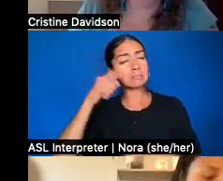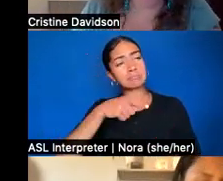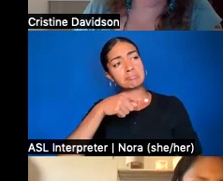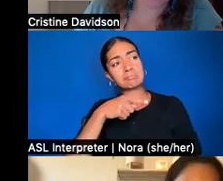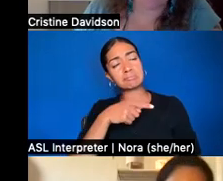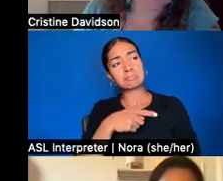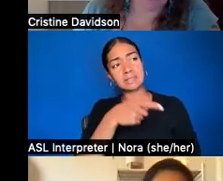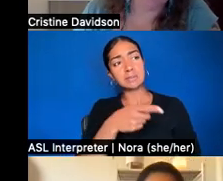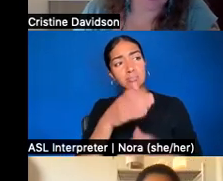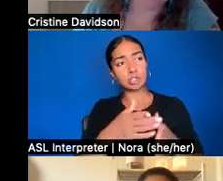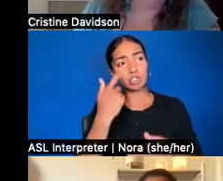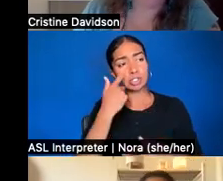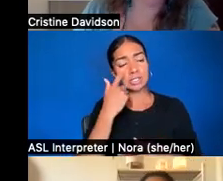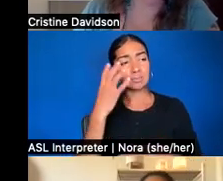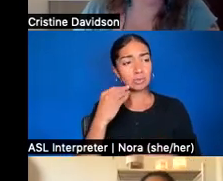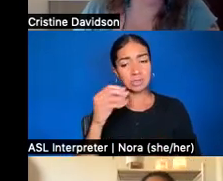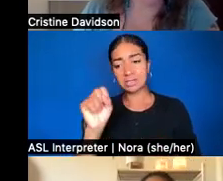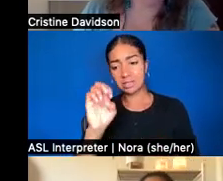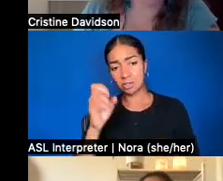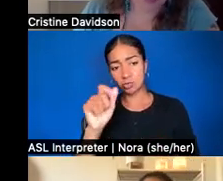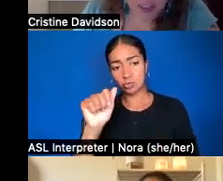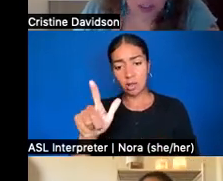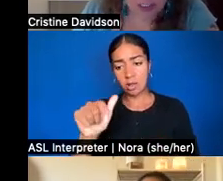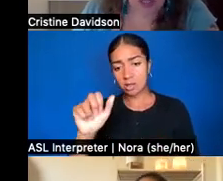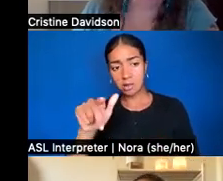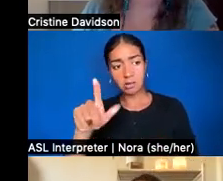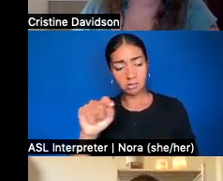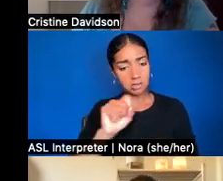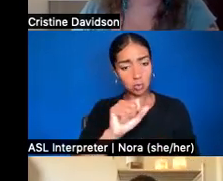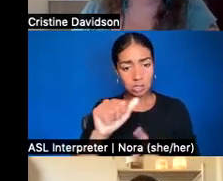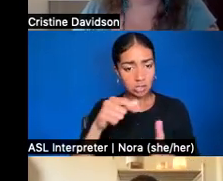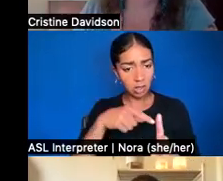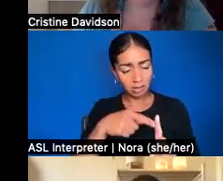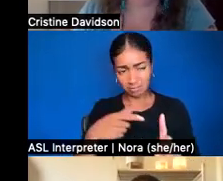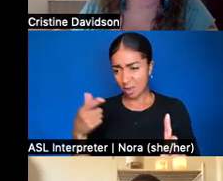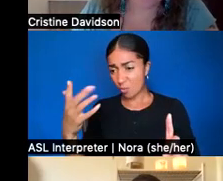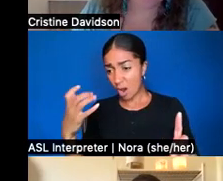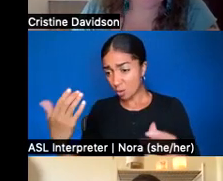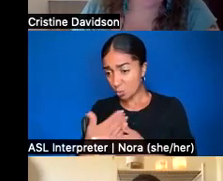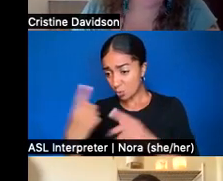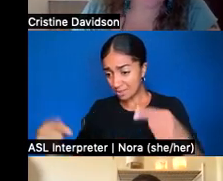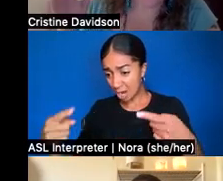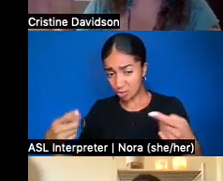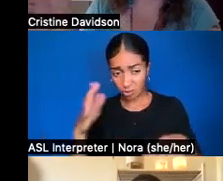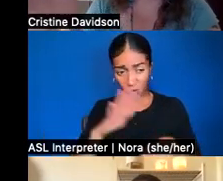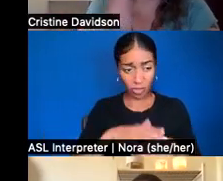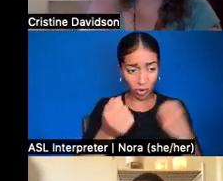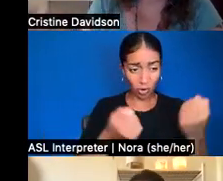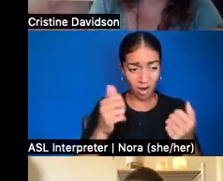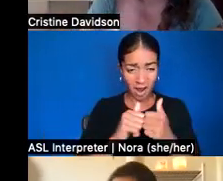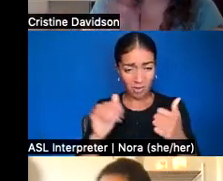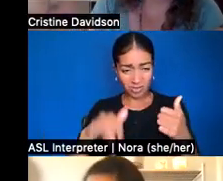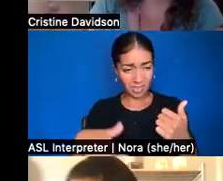on your vehicle, how does that relate to experiencing sexual assault? But it's not up for us to